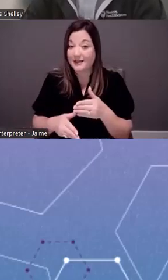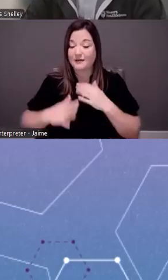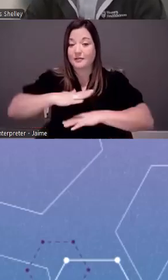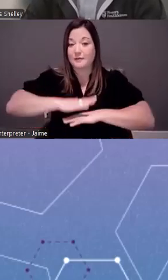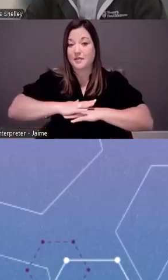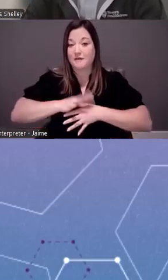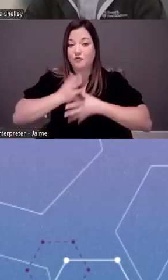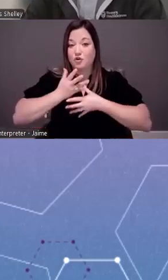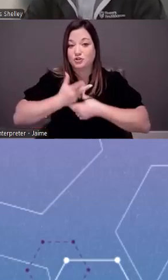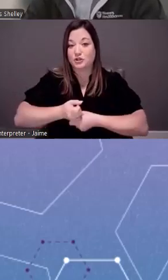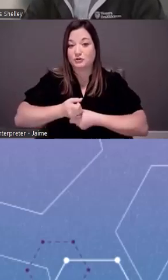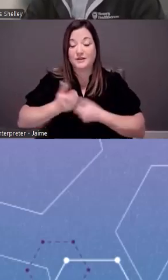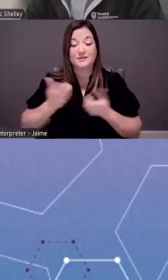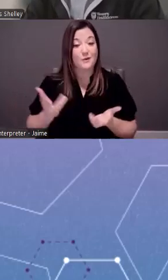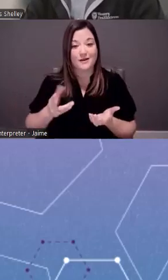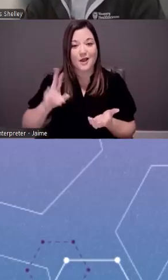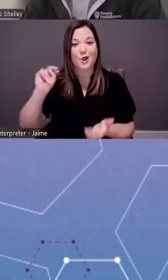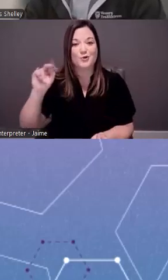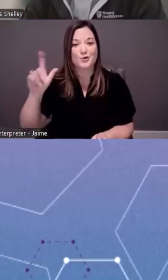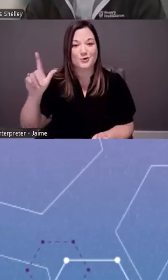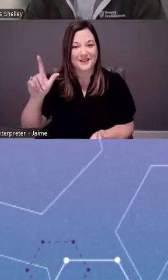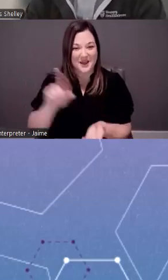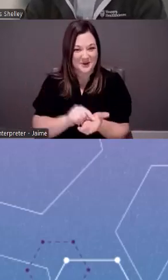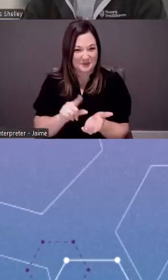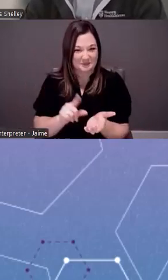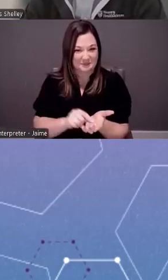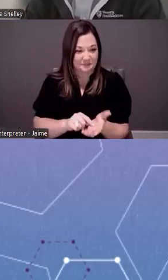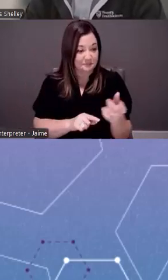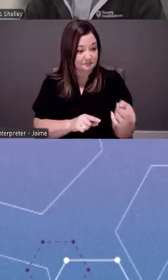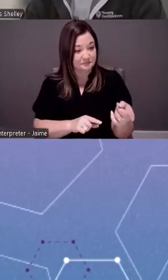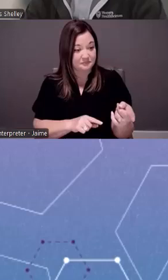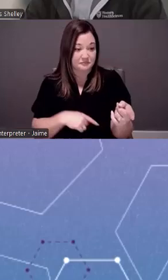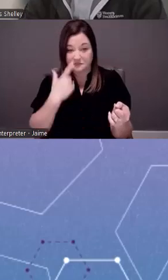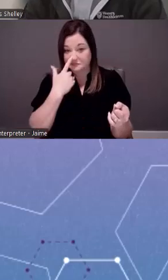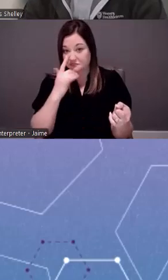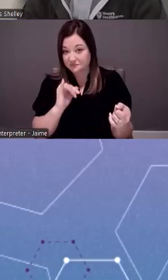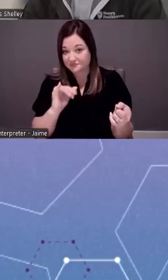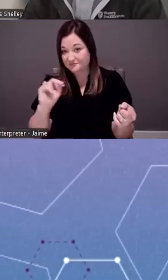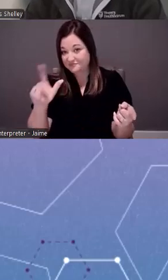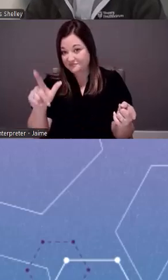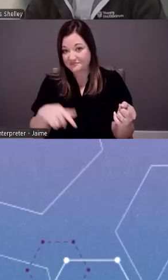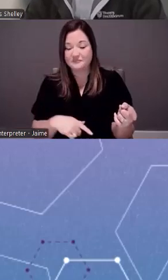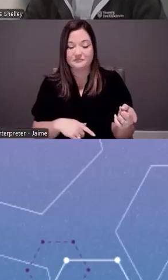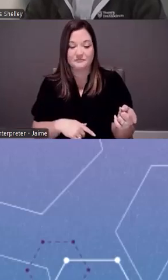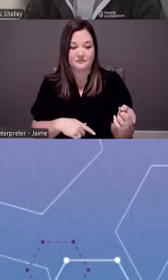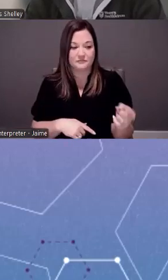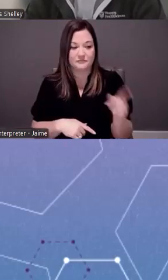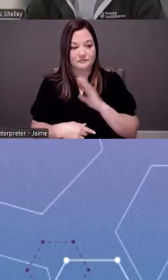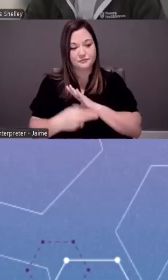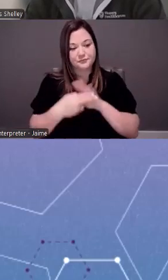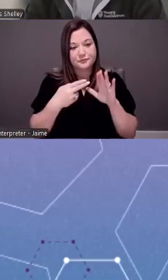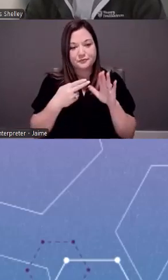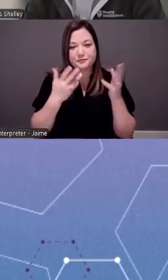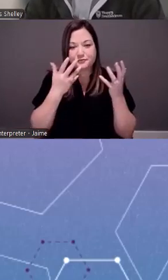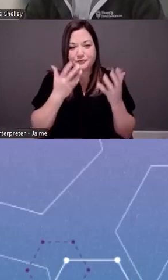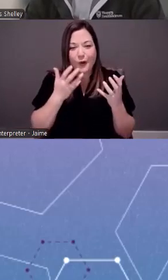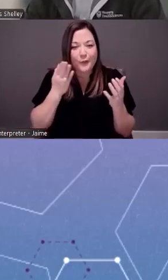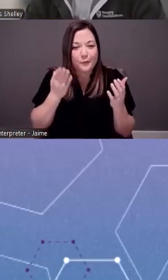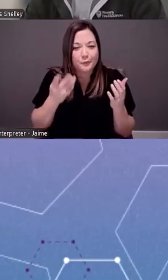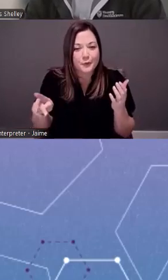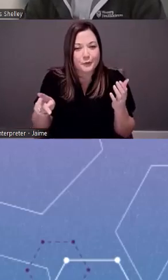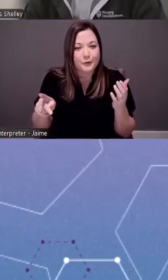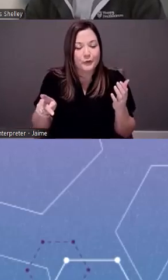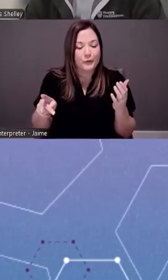first of all, a newsletter. And so I'm showing a screenshot of what the newsletter looks like. It's branded in a kind of deep purple color. It's